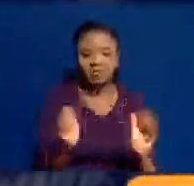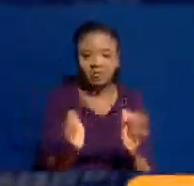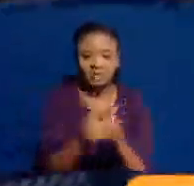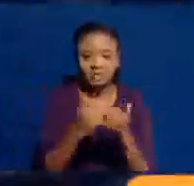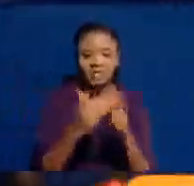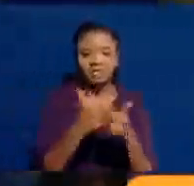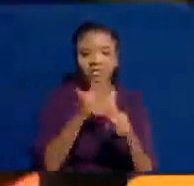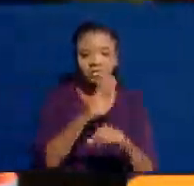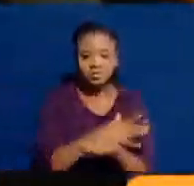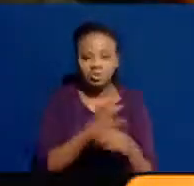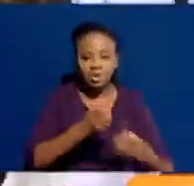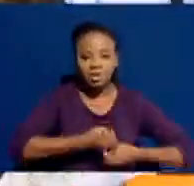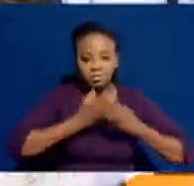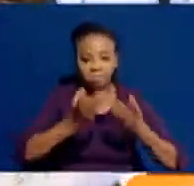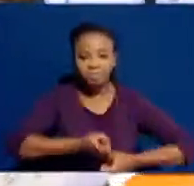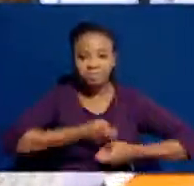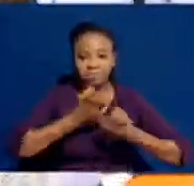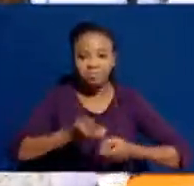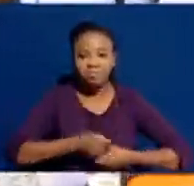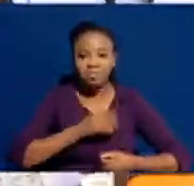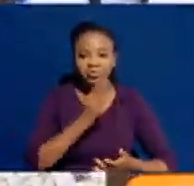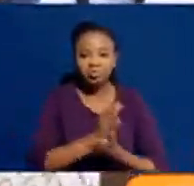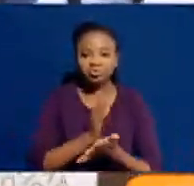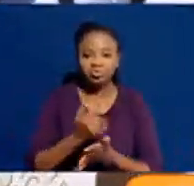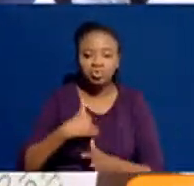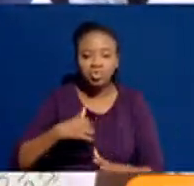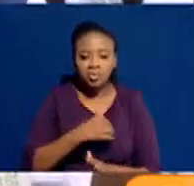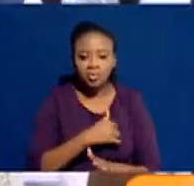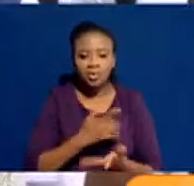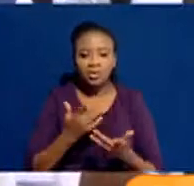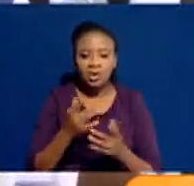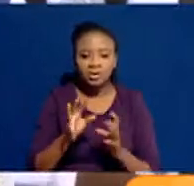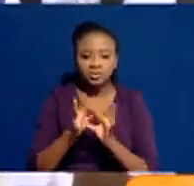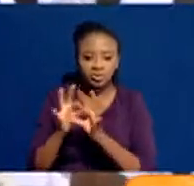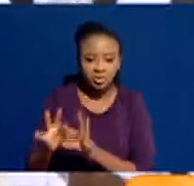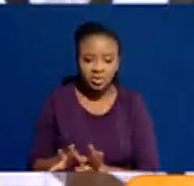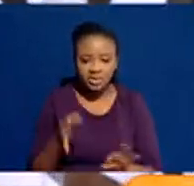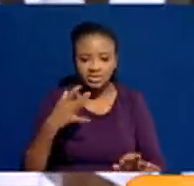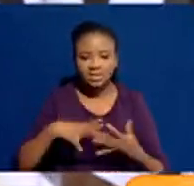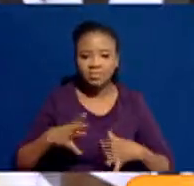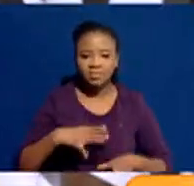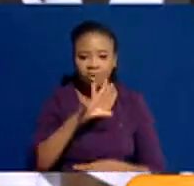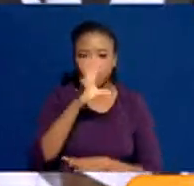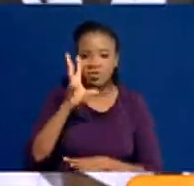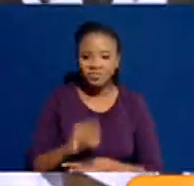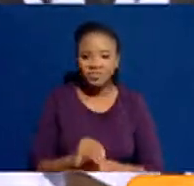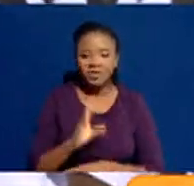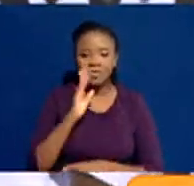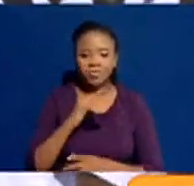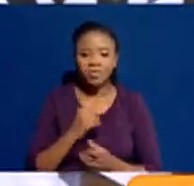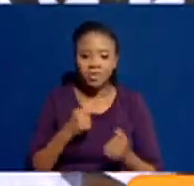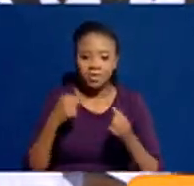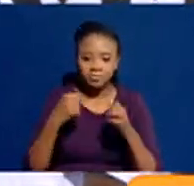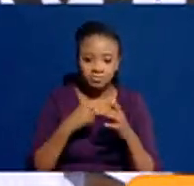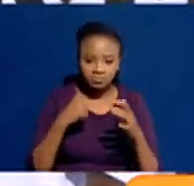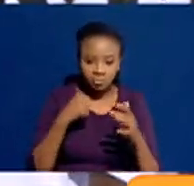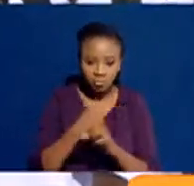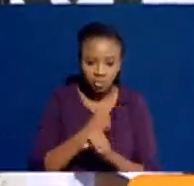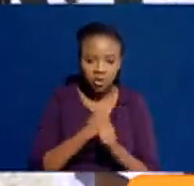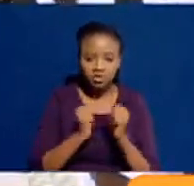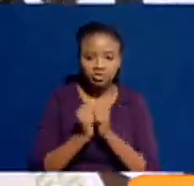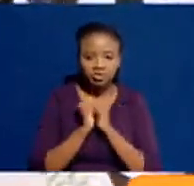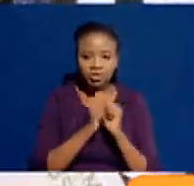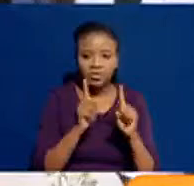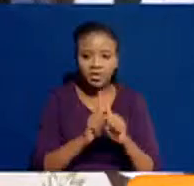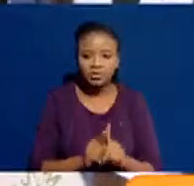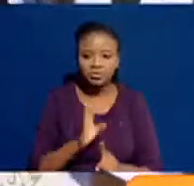na kutoa hisia zao. The solidarity of the people of Africa will stand, and we are going